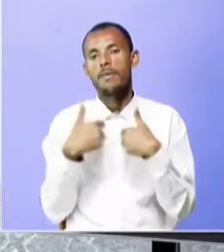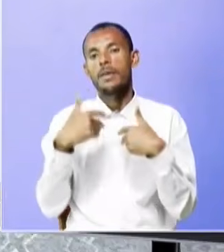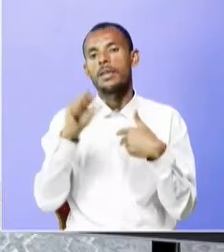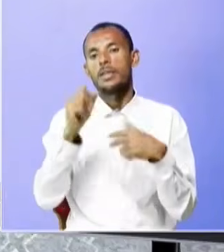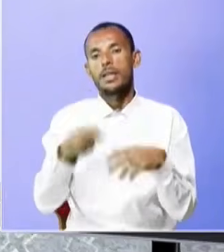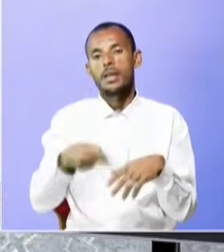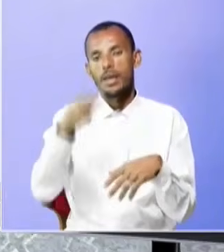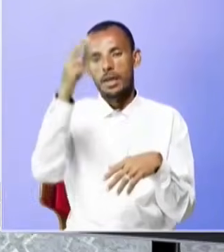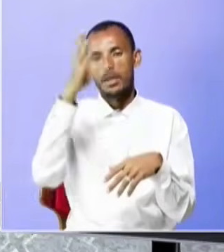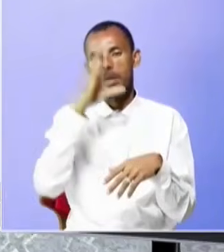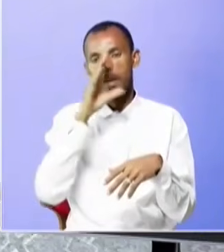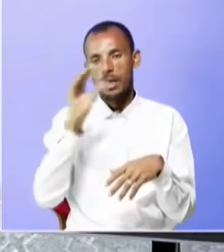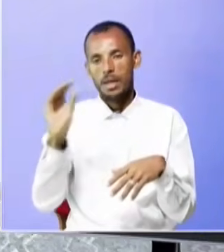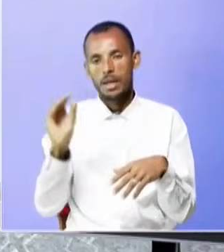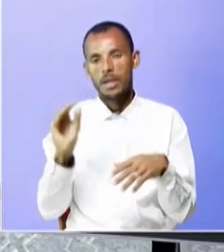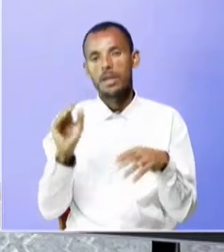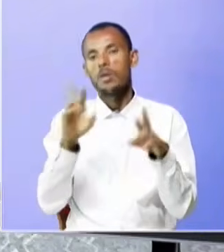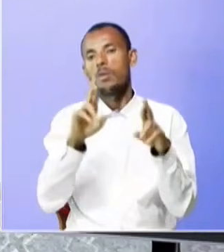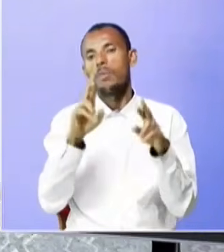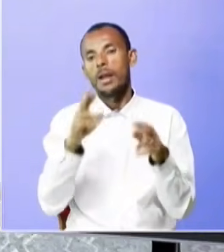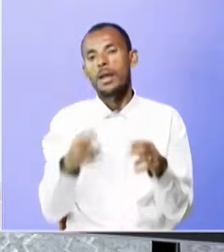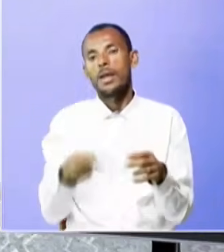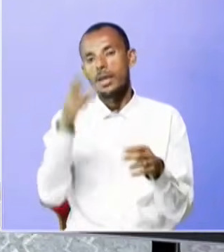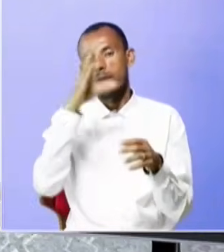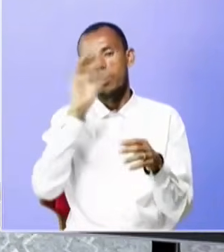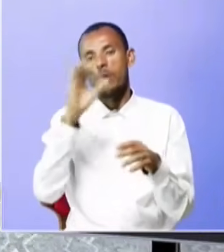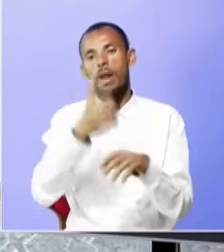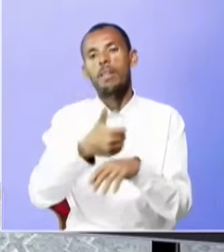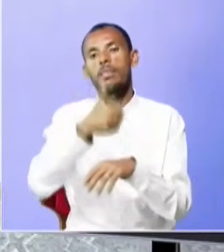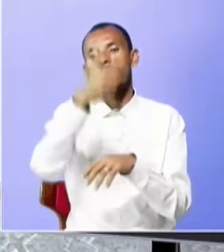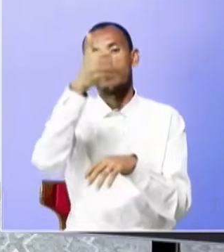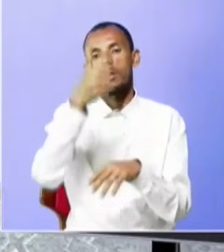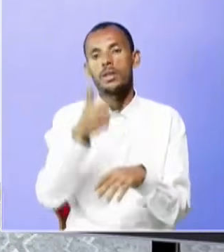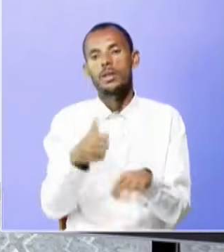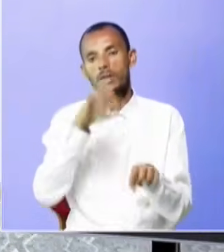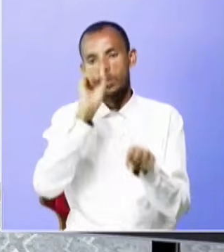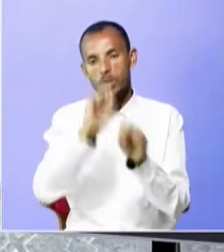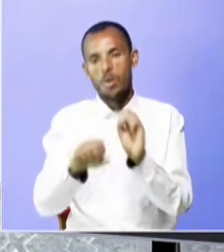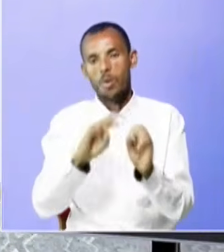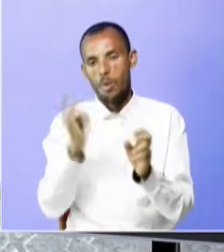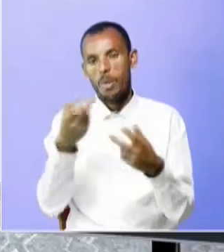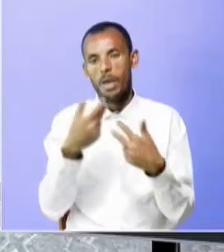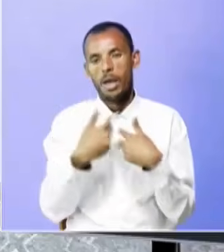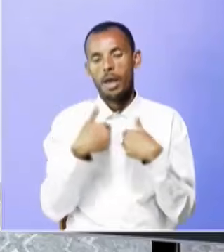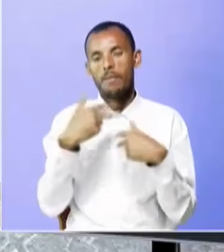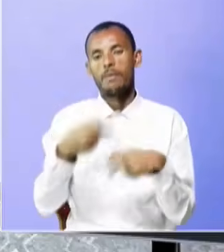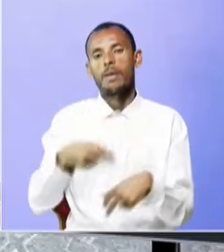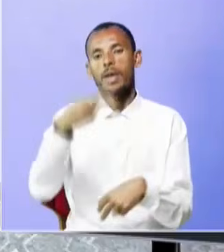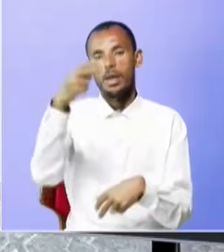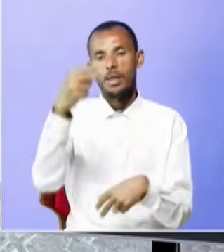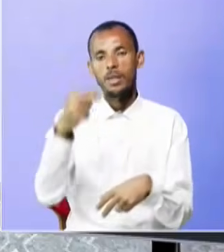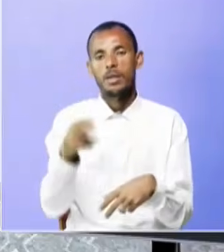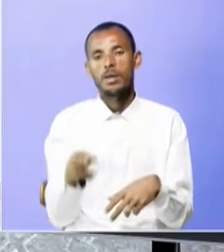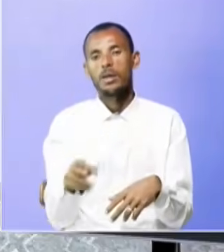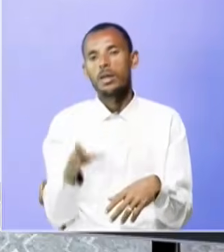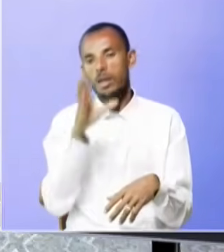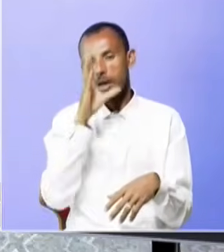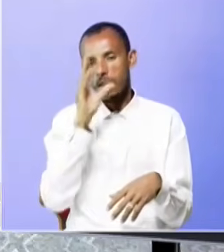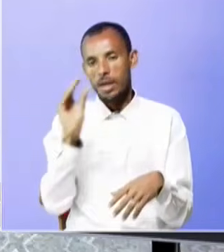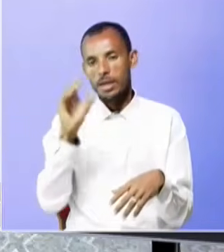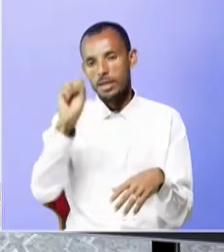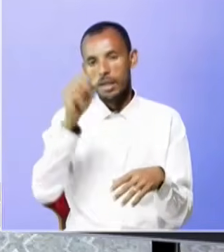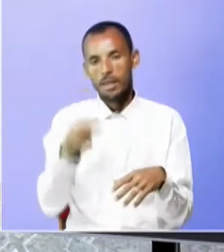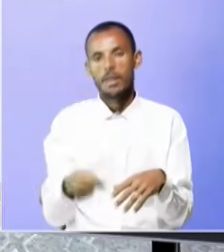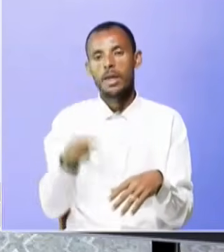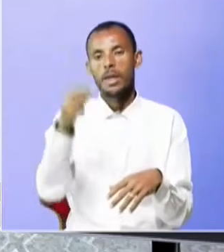and the normal height or the altitude. Okay, so we have height and slant